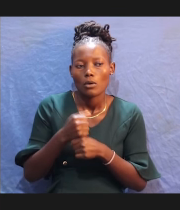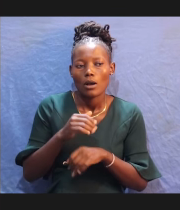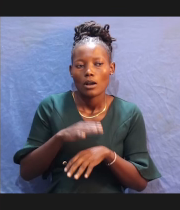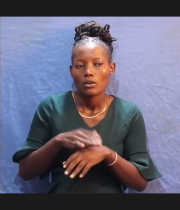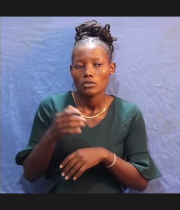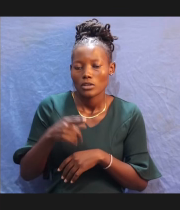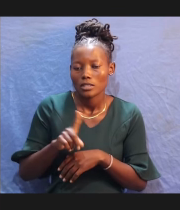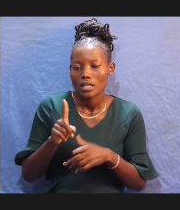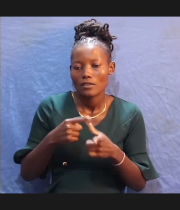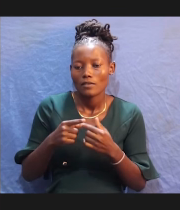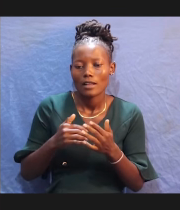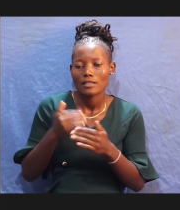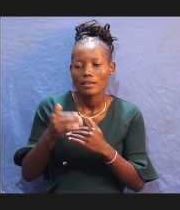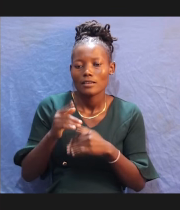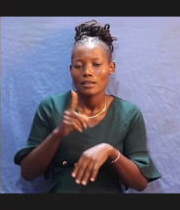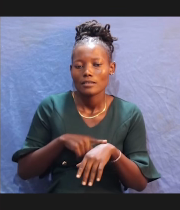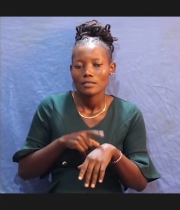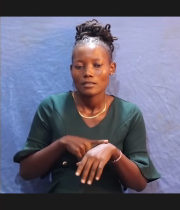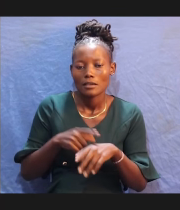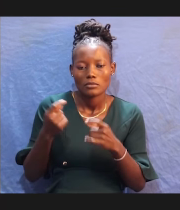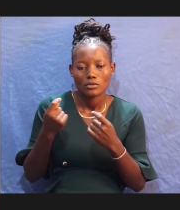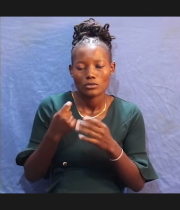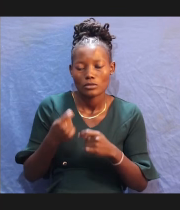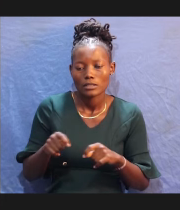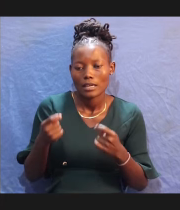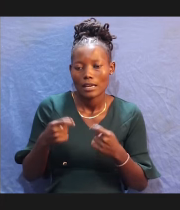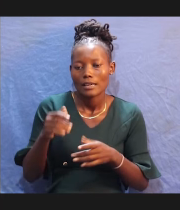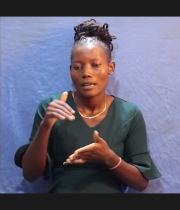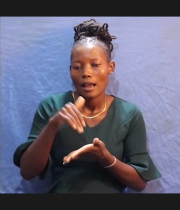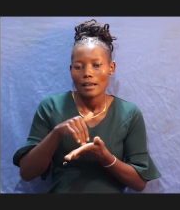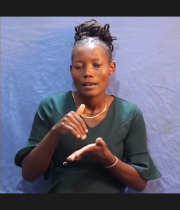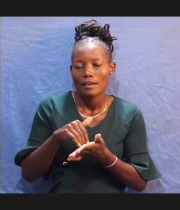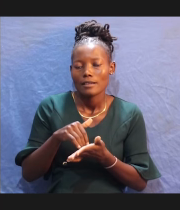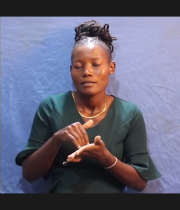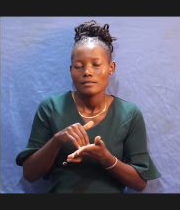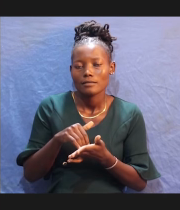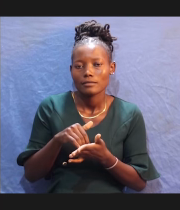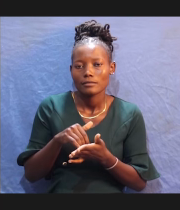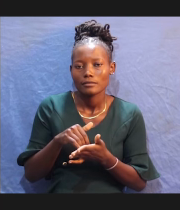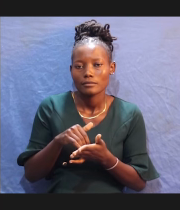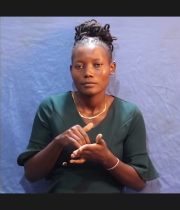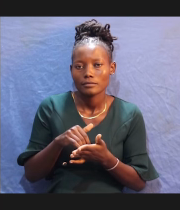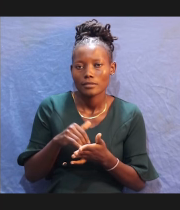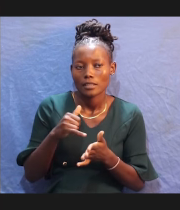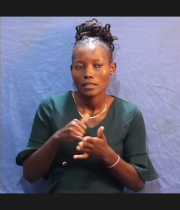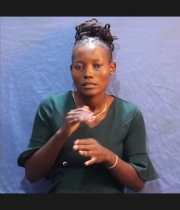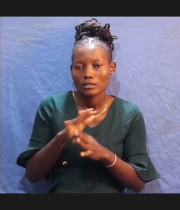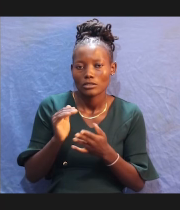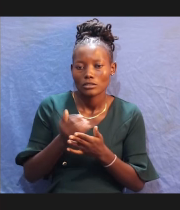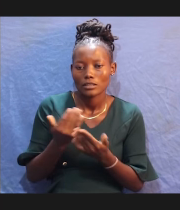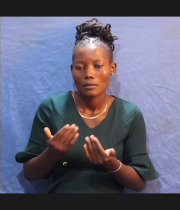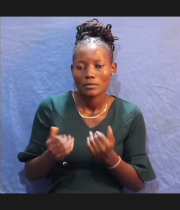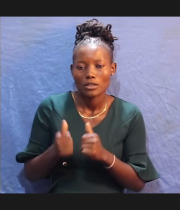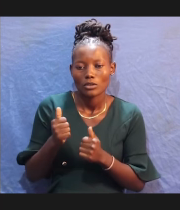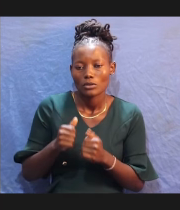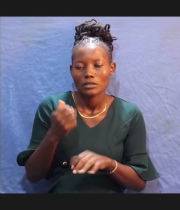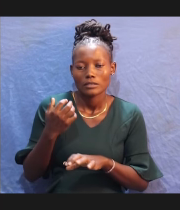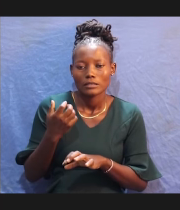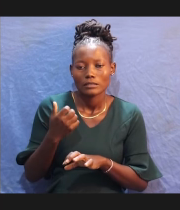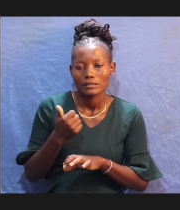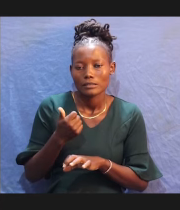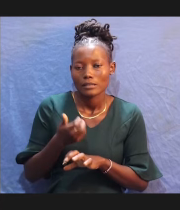next time you can try to do it again and again. So it's not something that is that simple to be achieved.